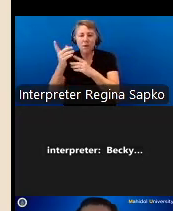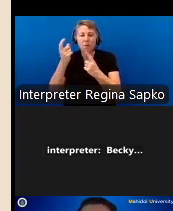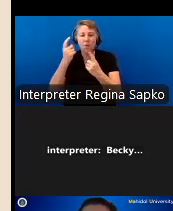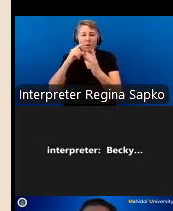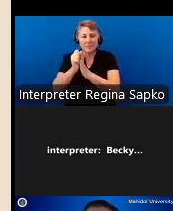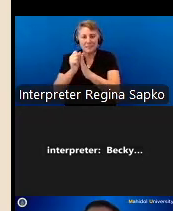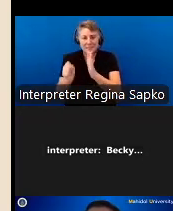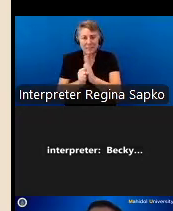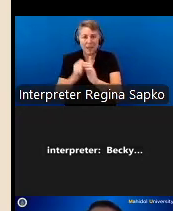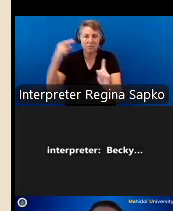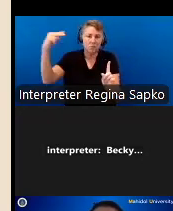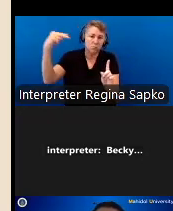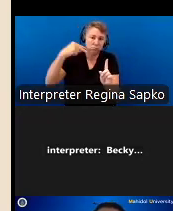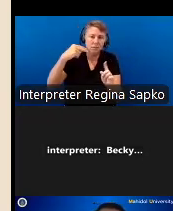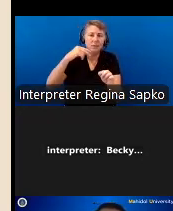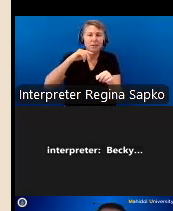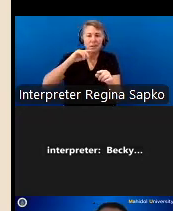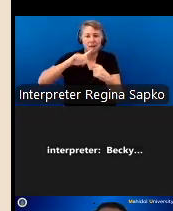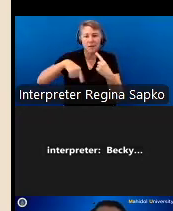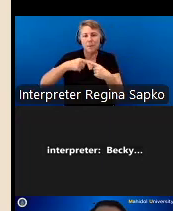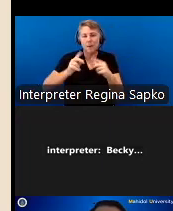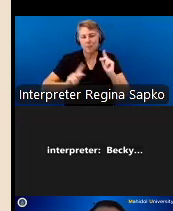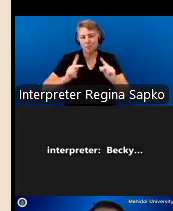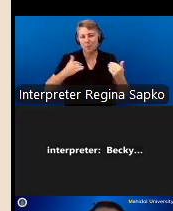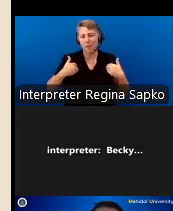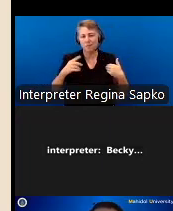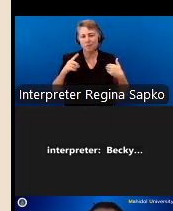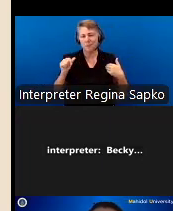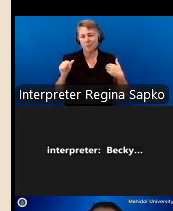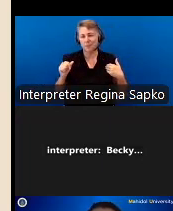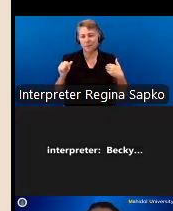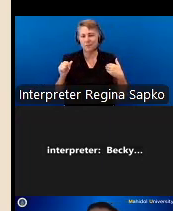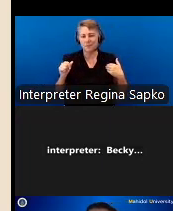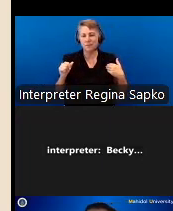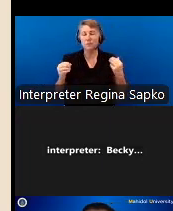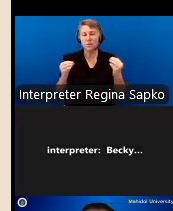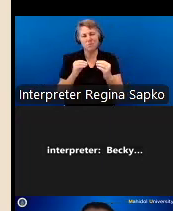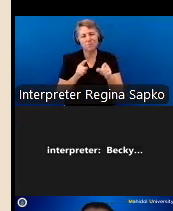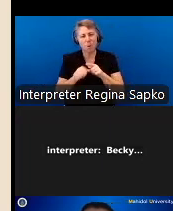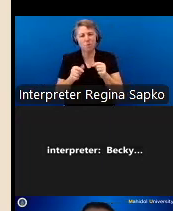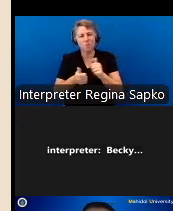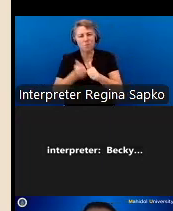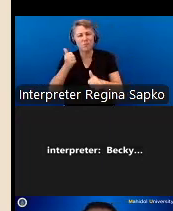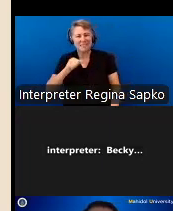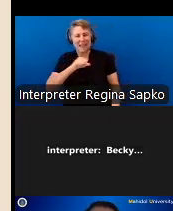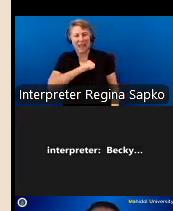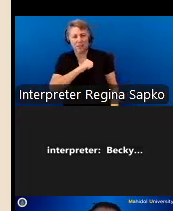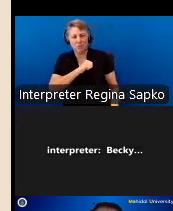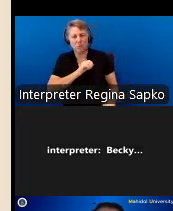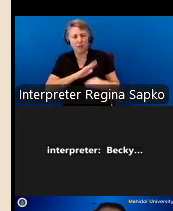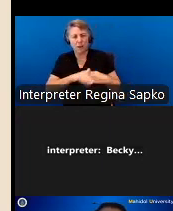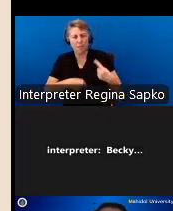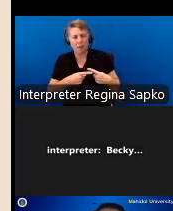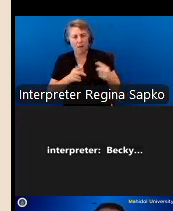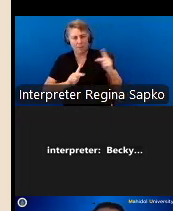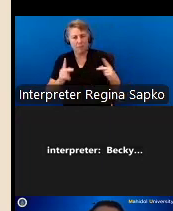a person with disability to make more like positive attitude toward person with disability. And also